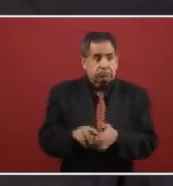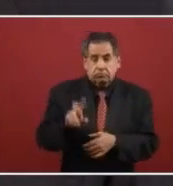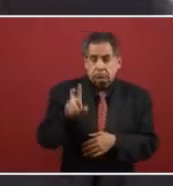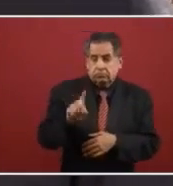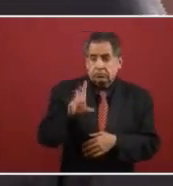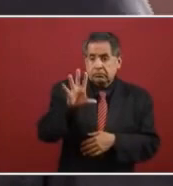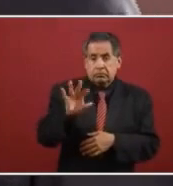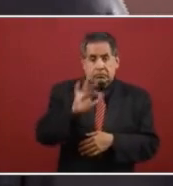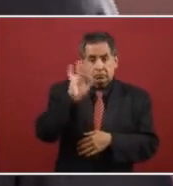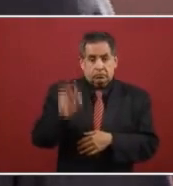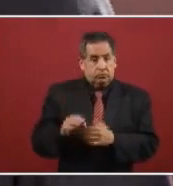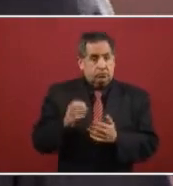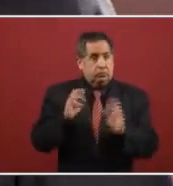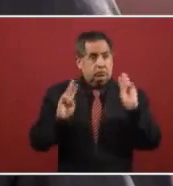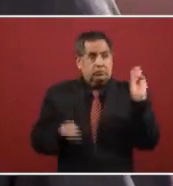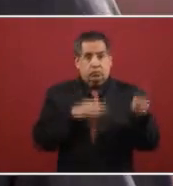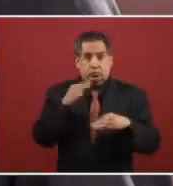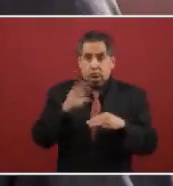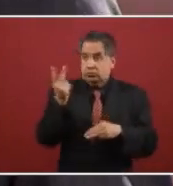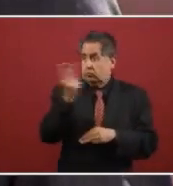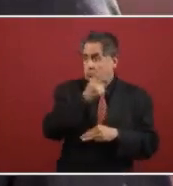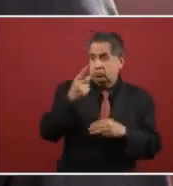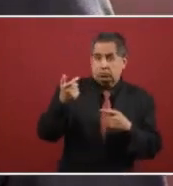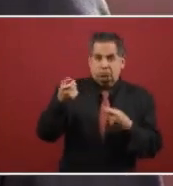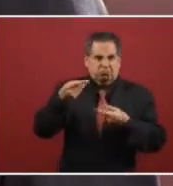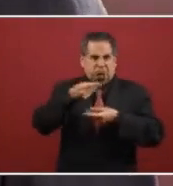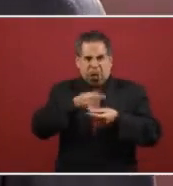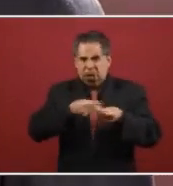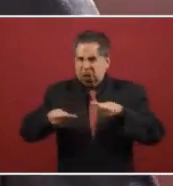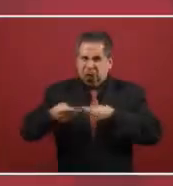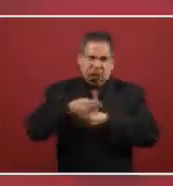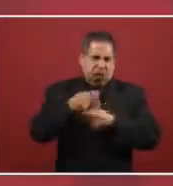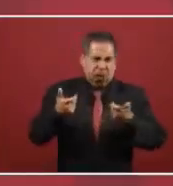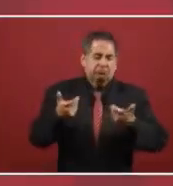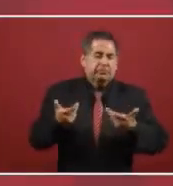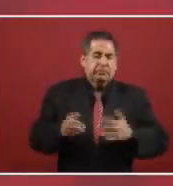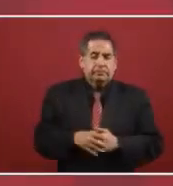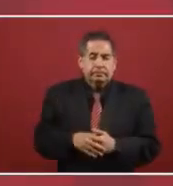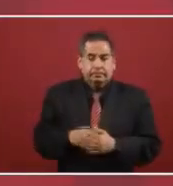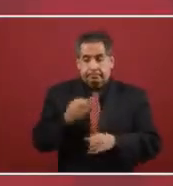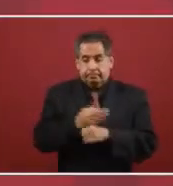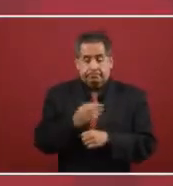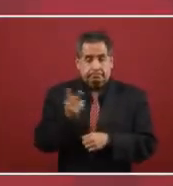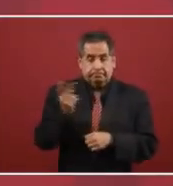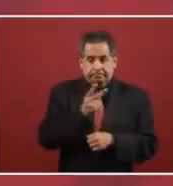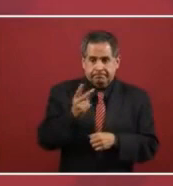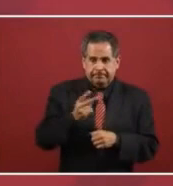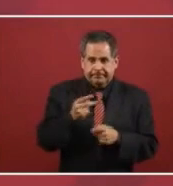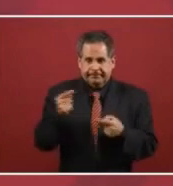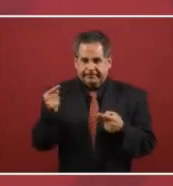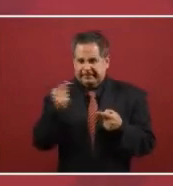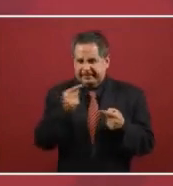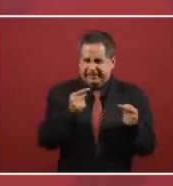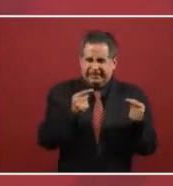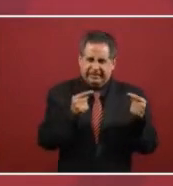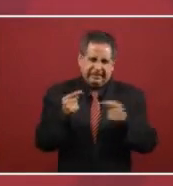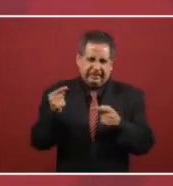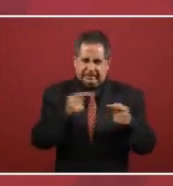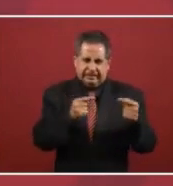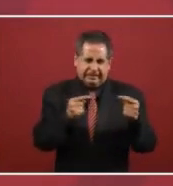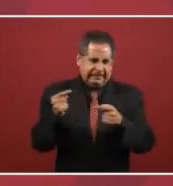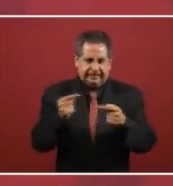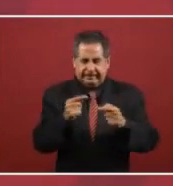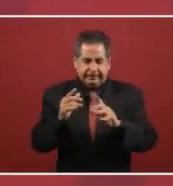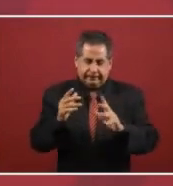represent 35% of the economy of the world, Acariciando. and they're caressing each